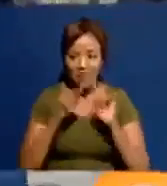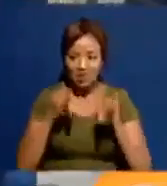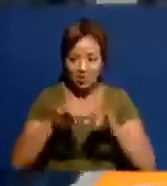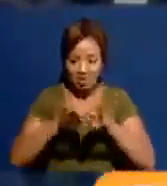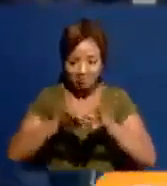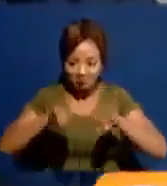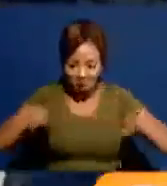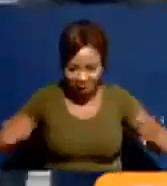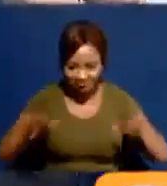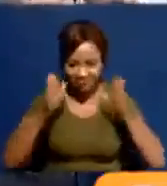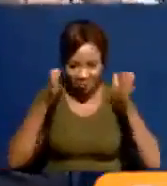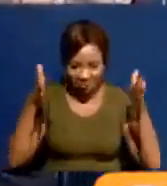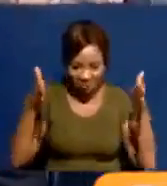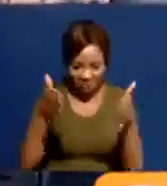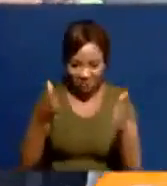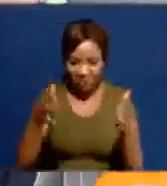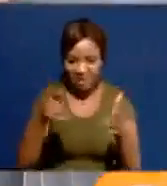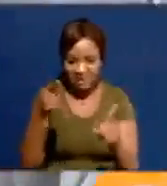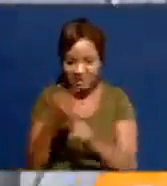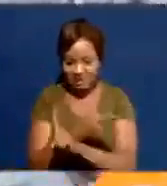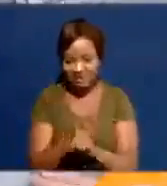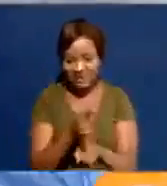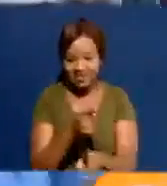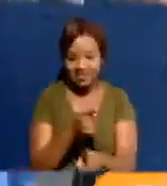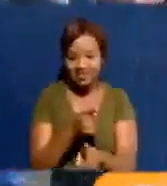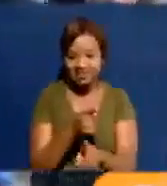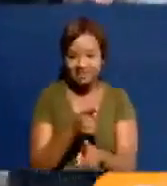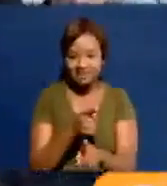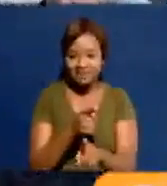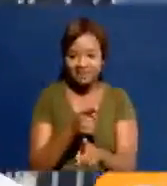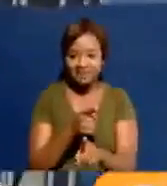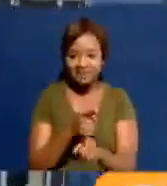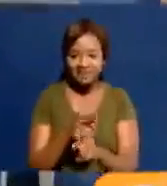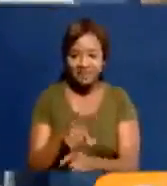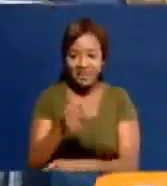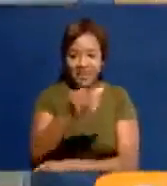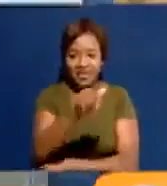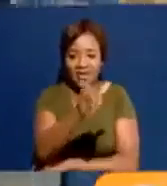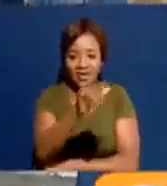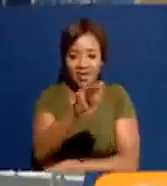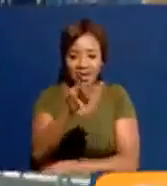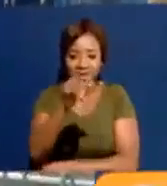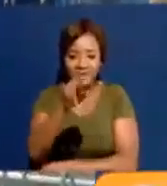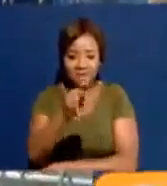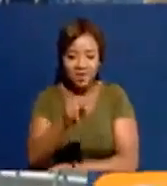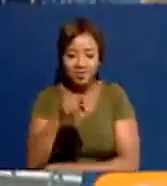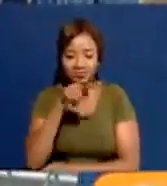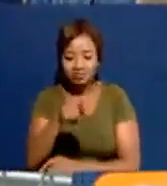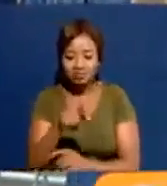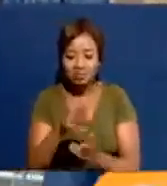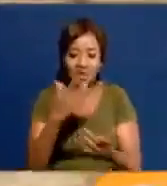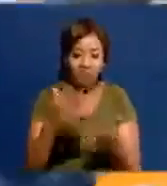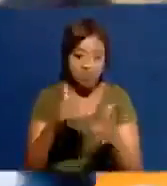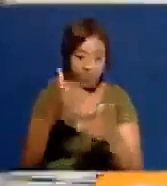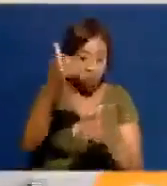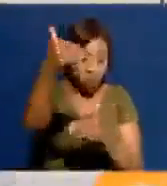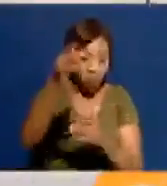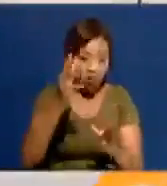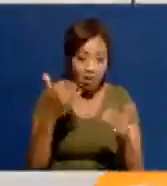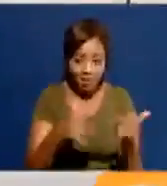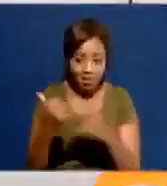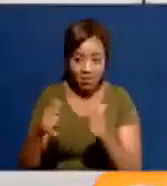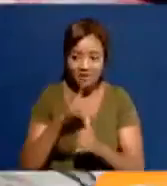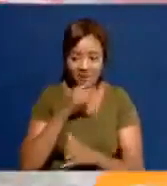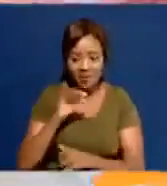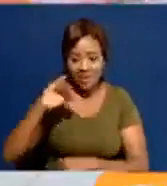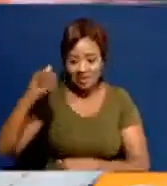is more than just the semi-final match. We are after the story of Aymen Onyango, who in years to come might just play for Manchester City in this